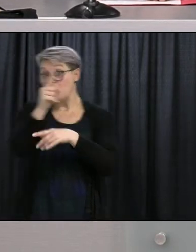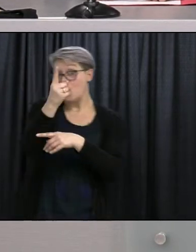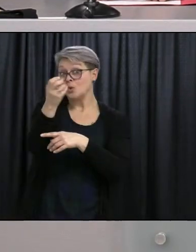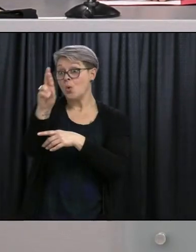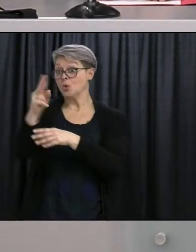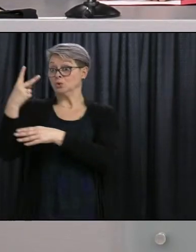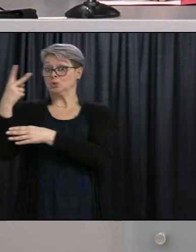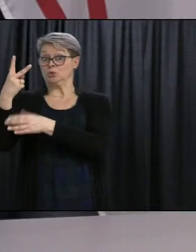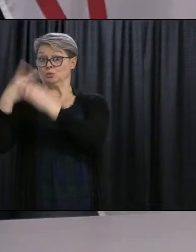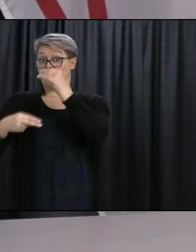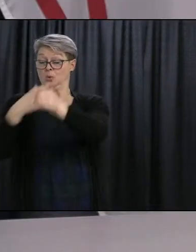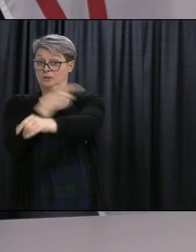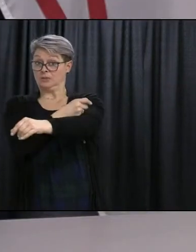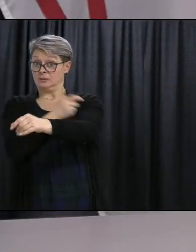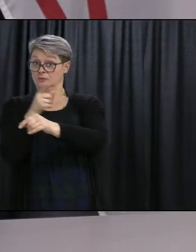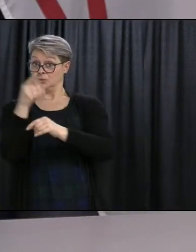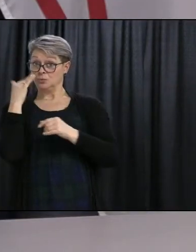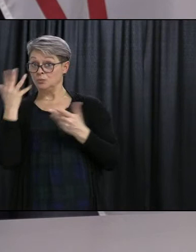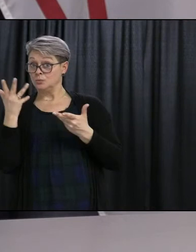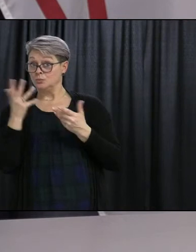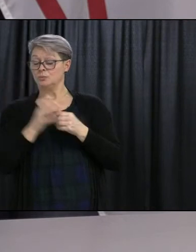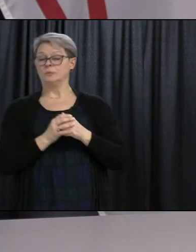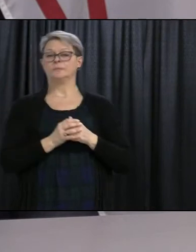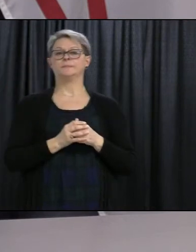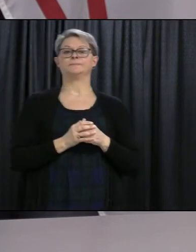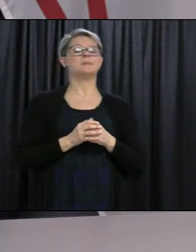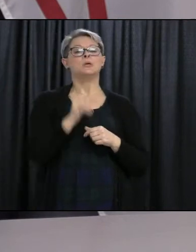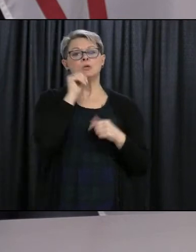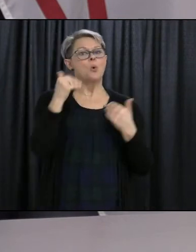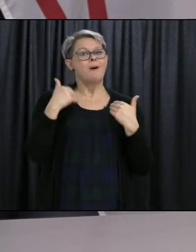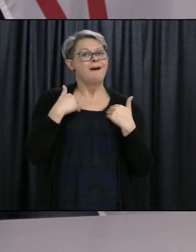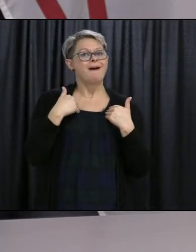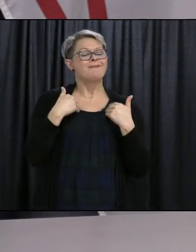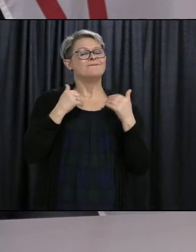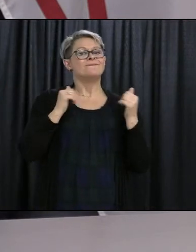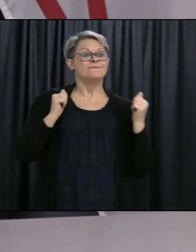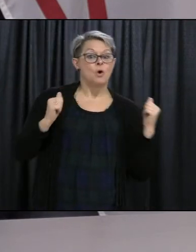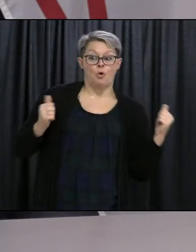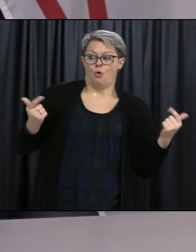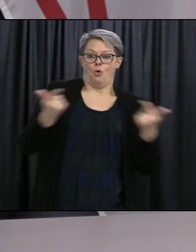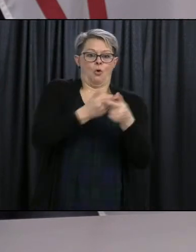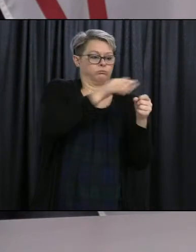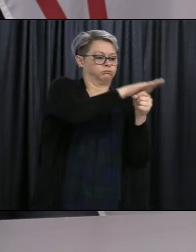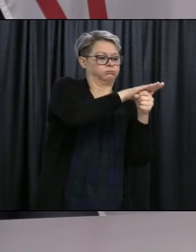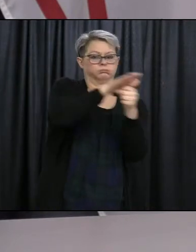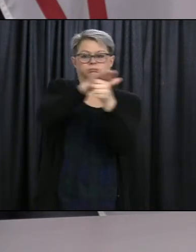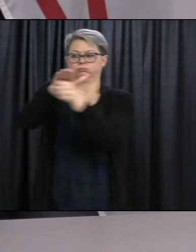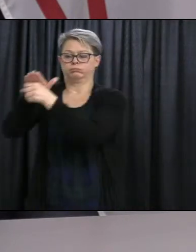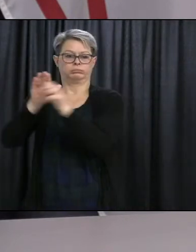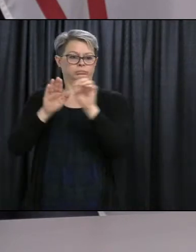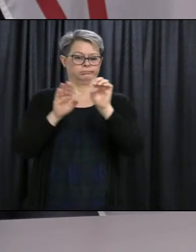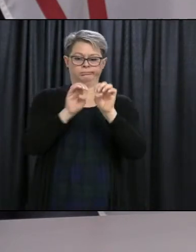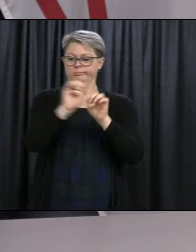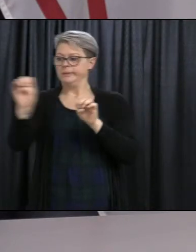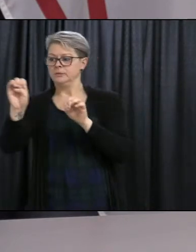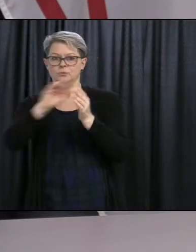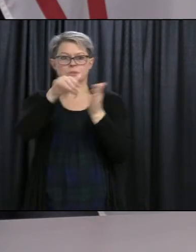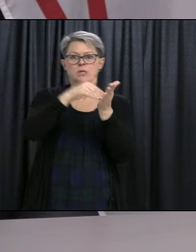So I don't have the information with regard to all the RHAs. Specifically now in Eastern, we